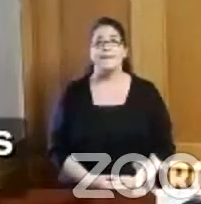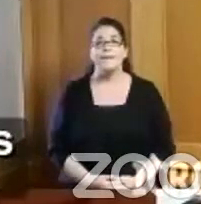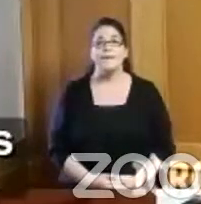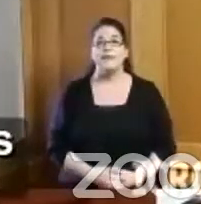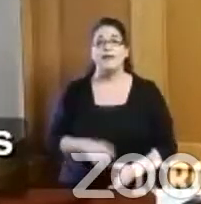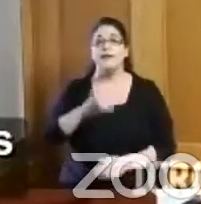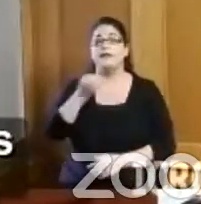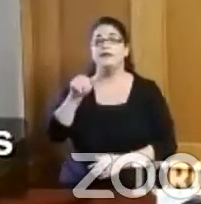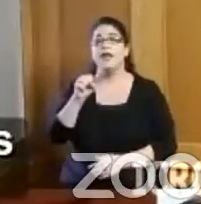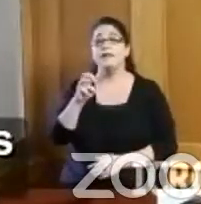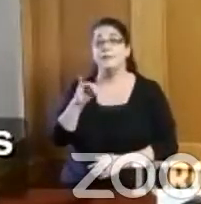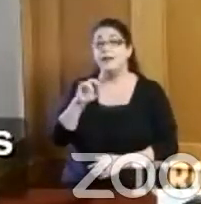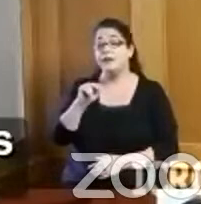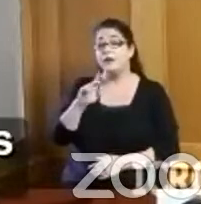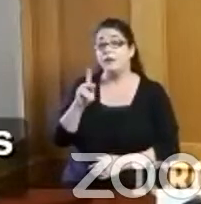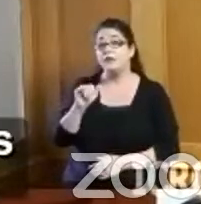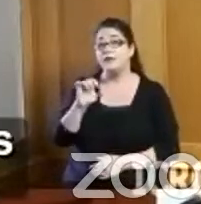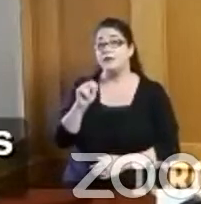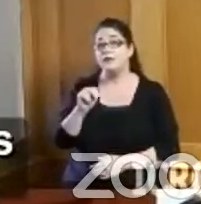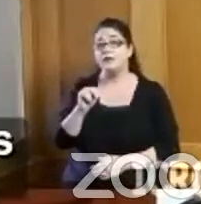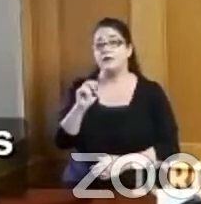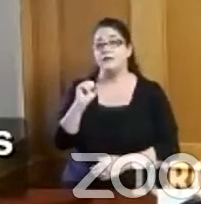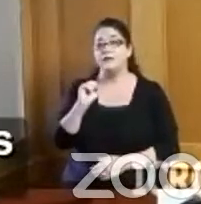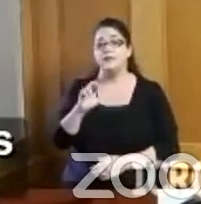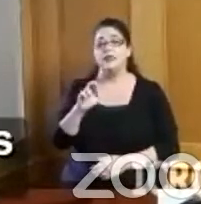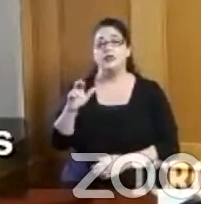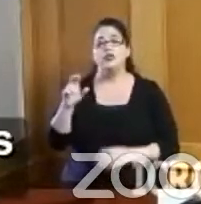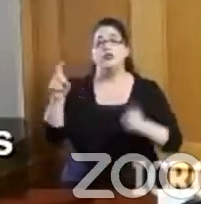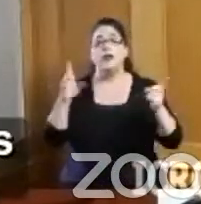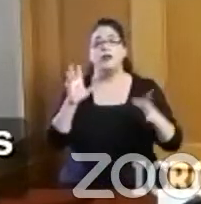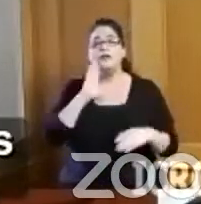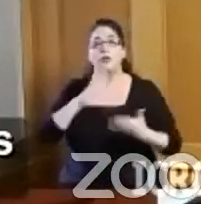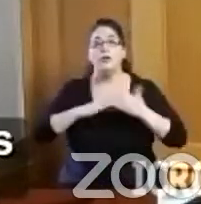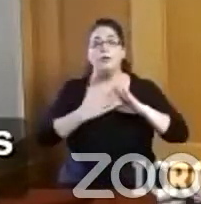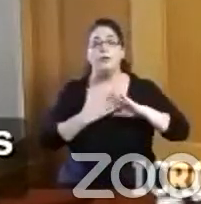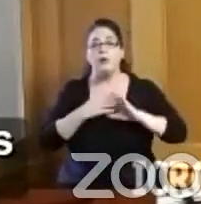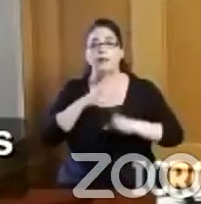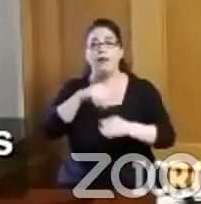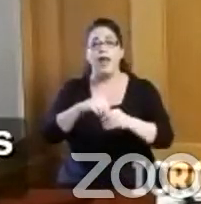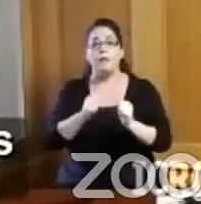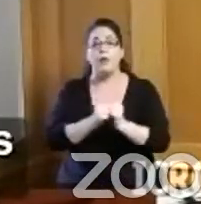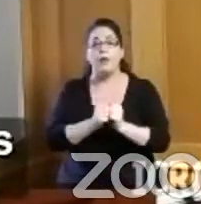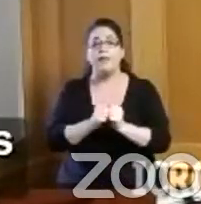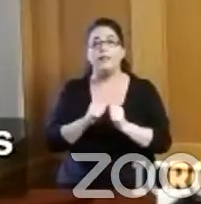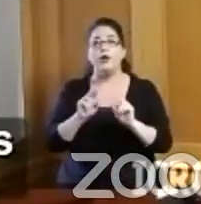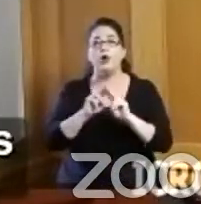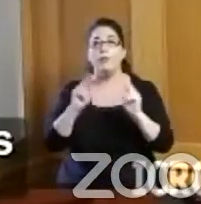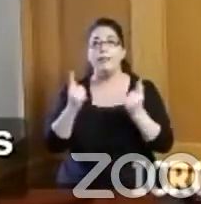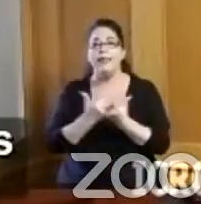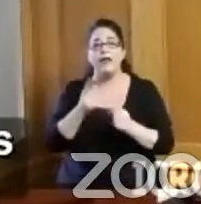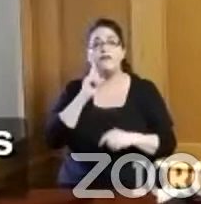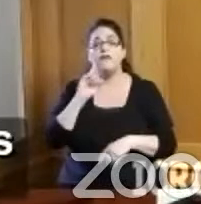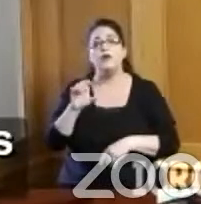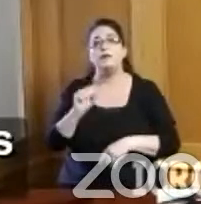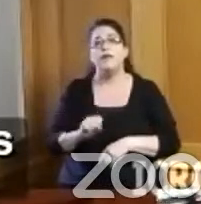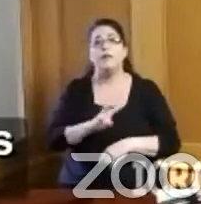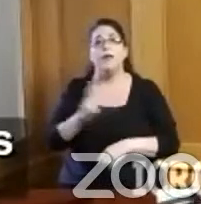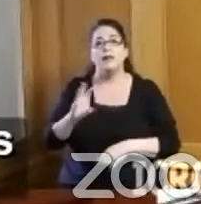My name is Jasmine Coaston. I am Senior Director of Community Engagement with the Urban League of Greater Southwestern Ohio.